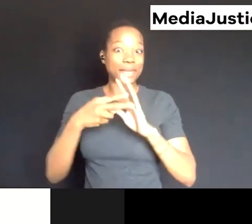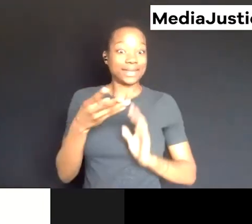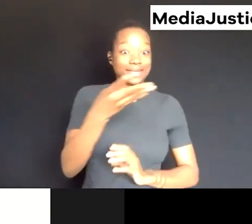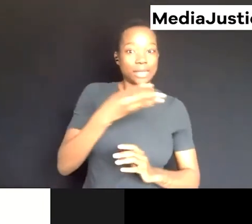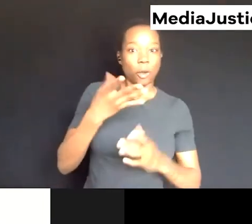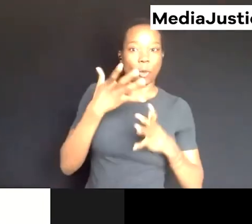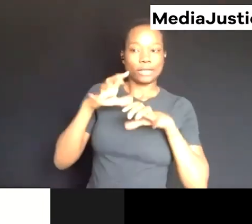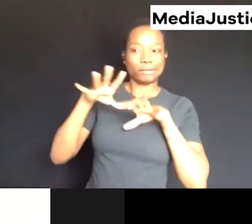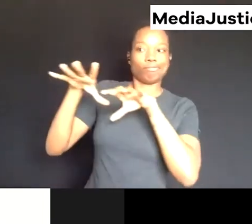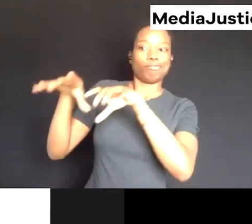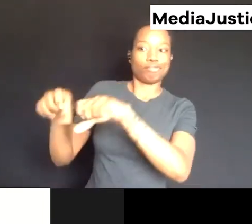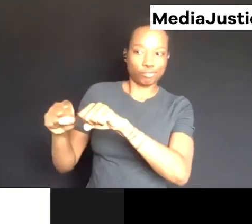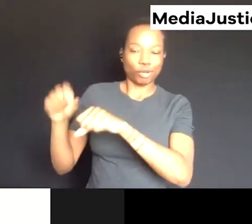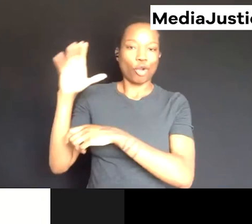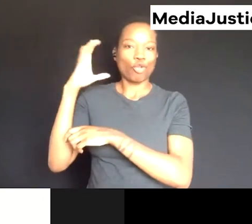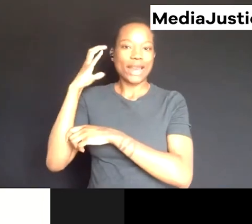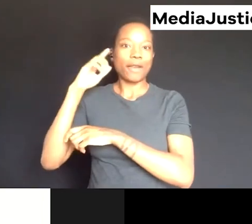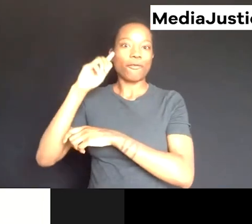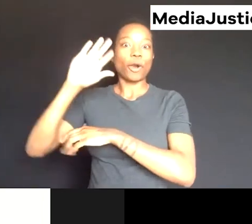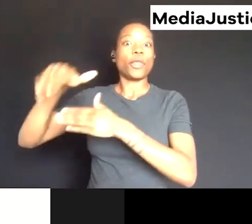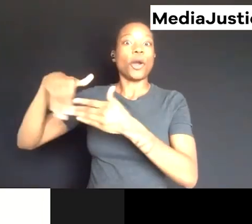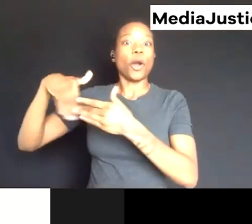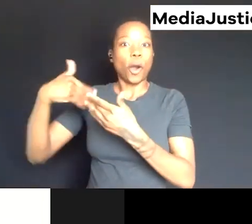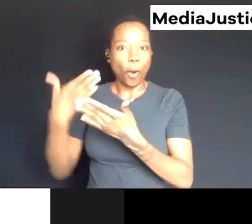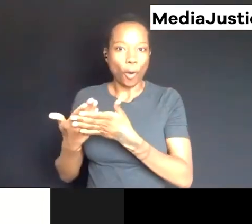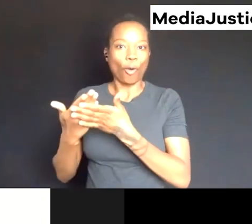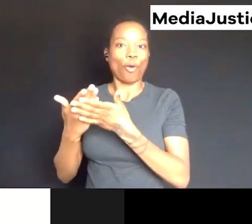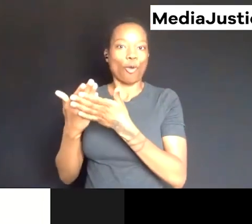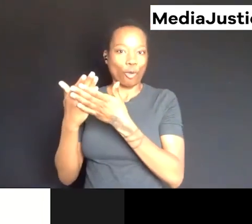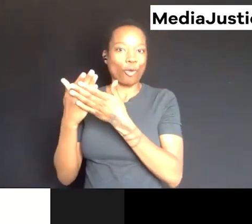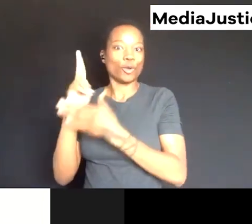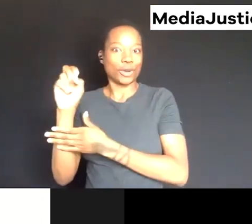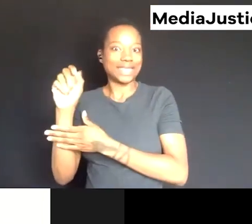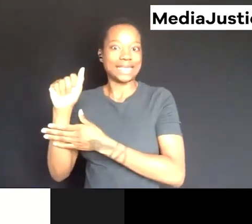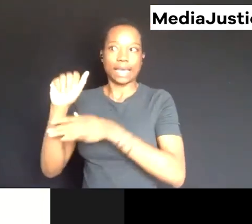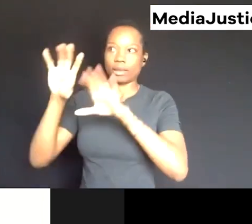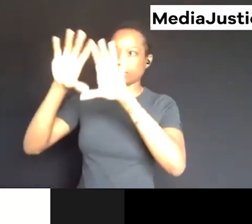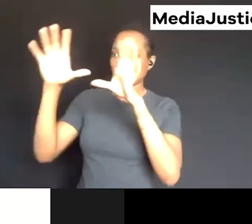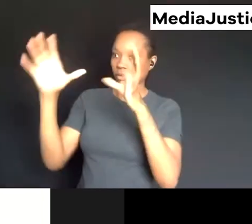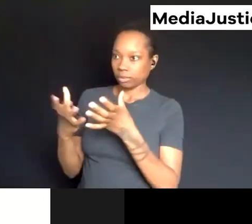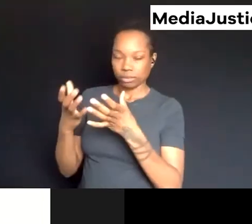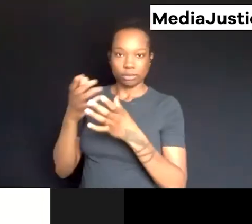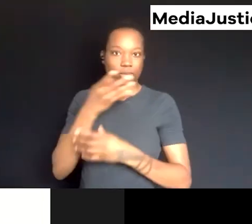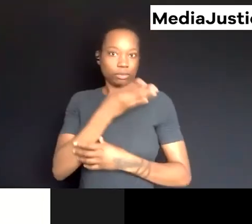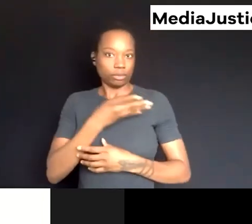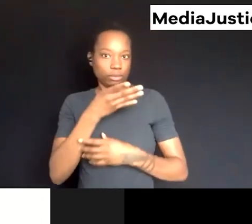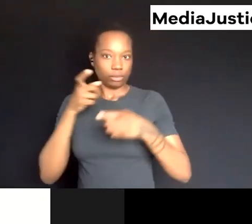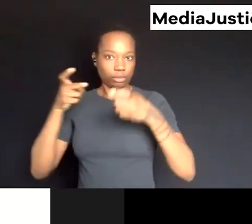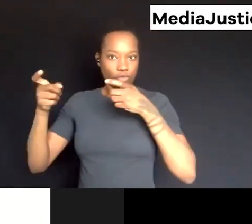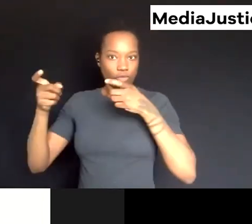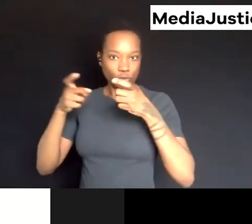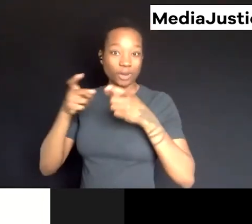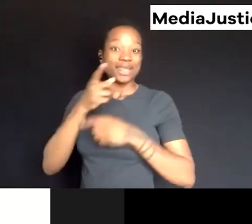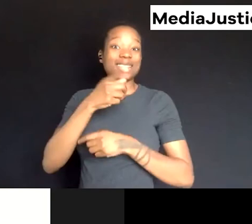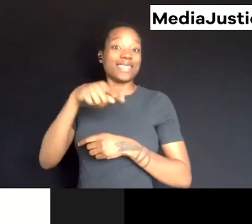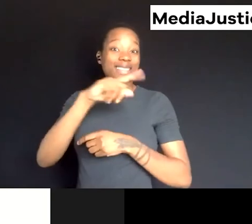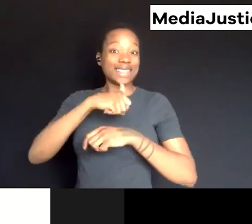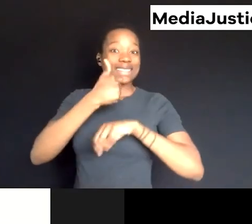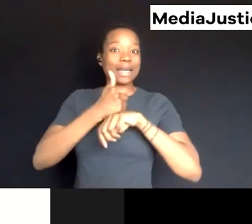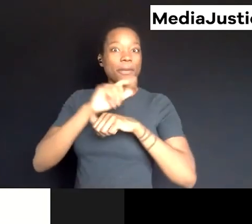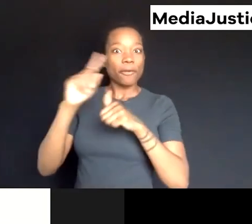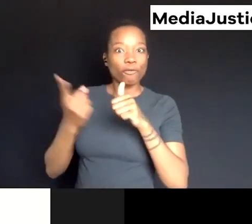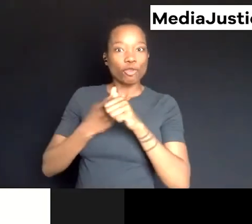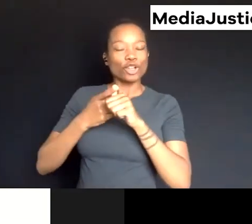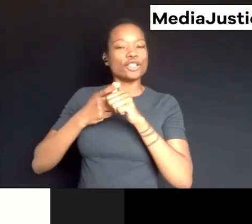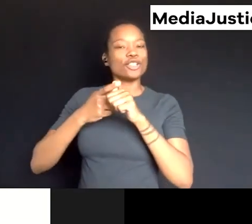country. And they established the first major radio station in the United States that